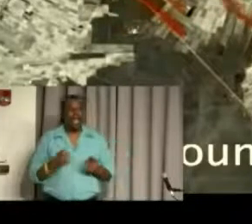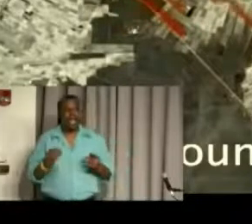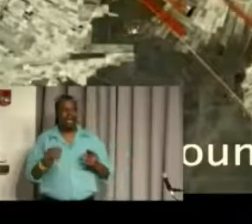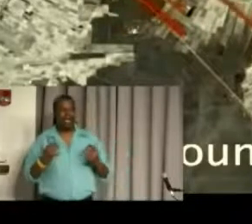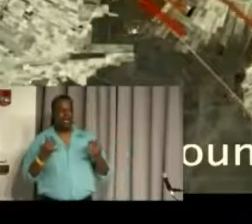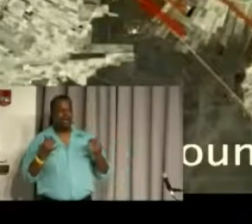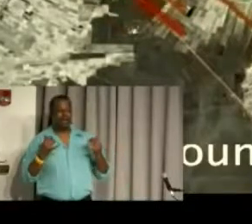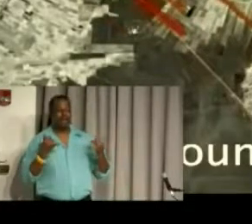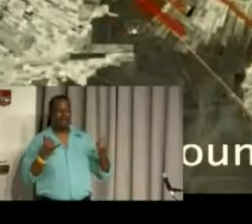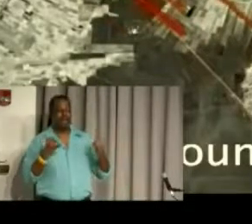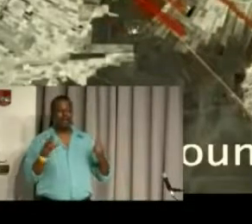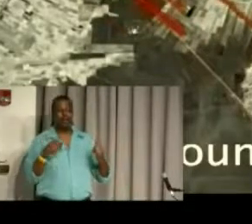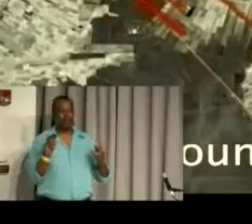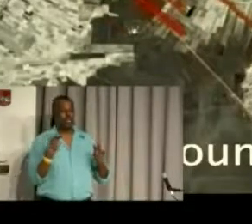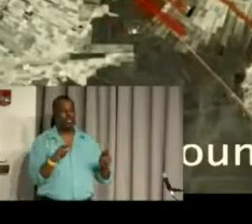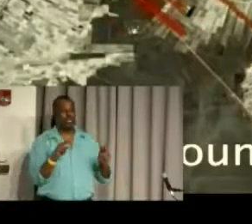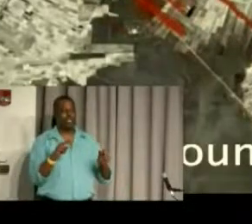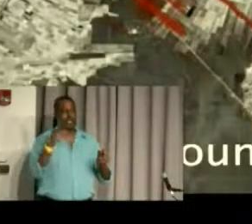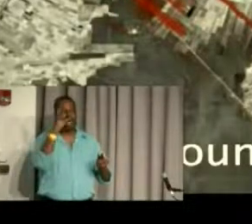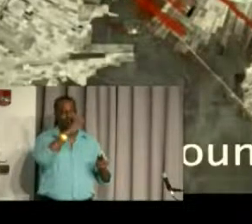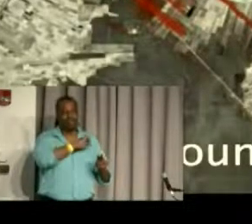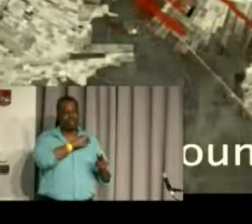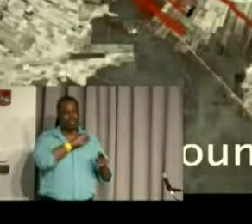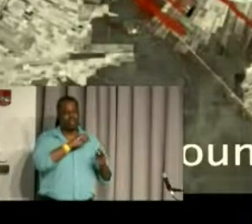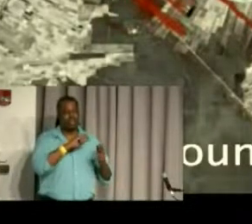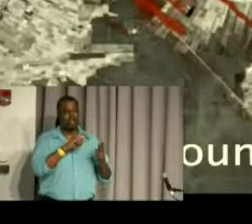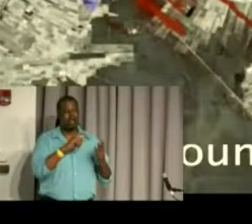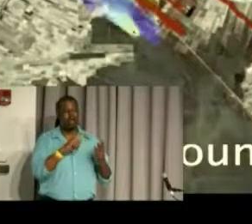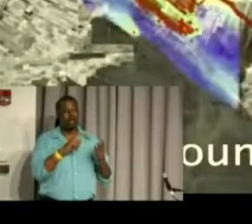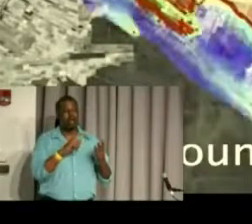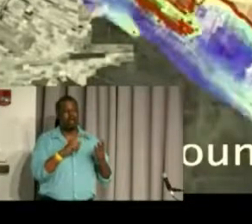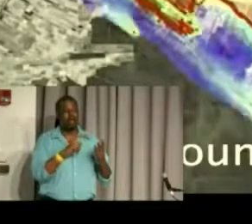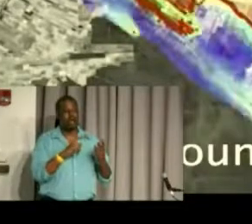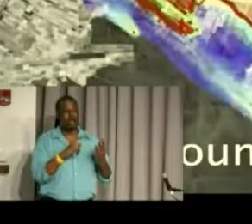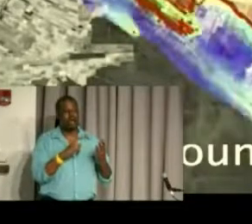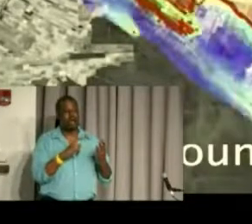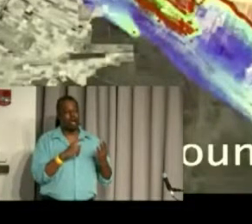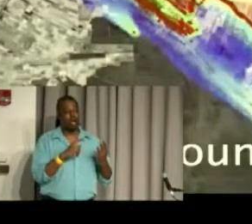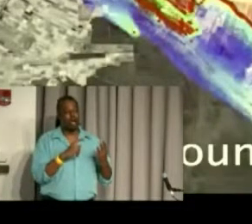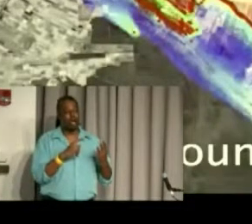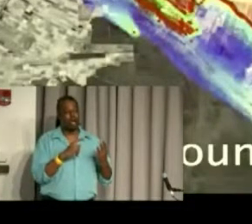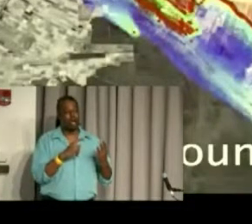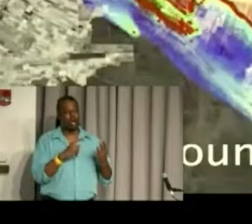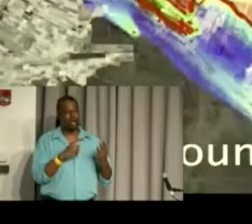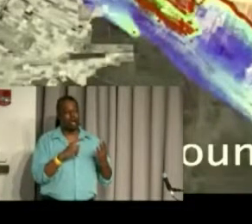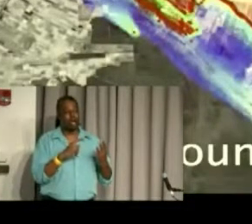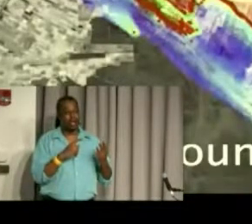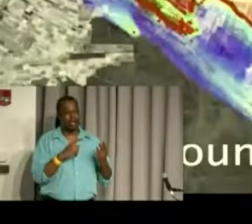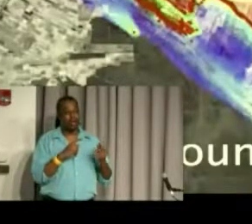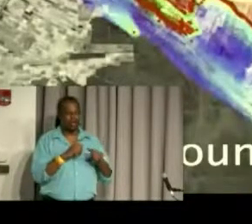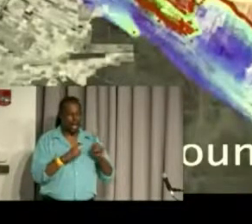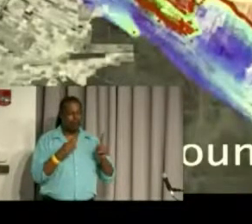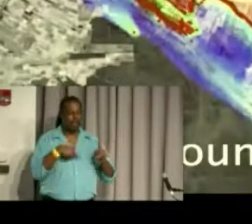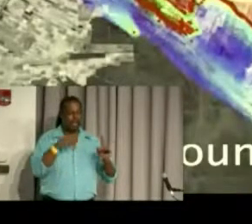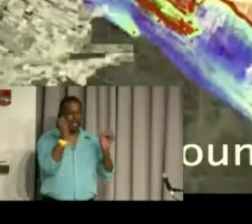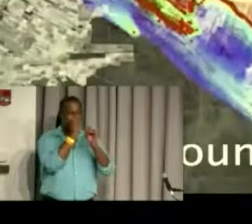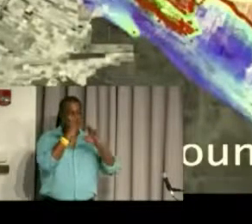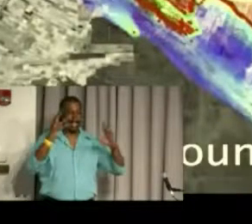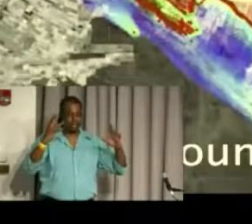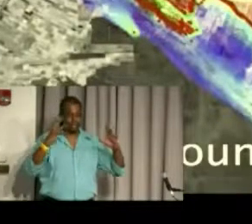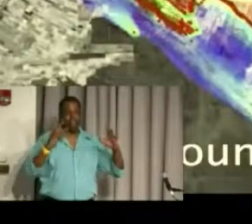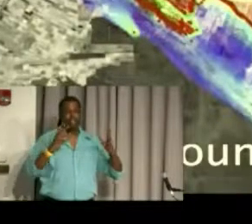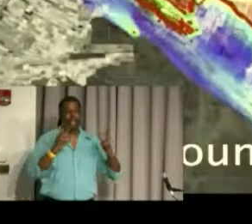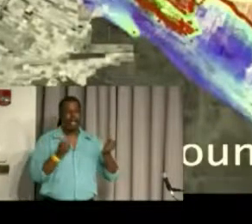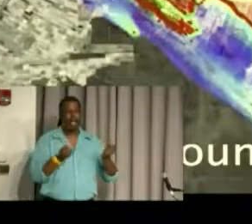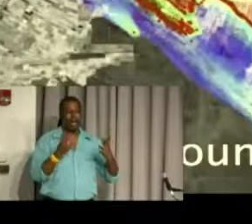estimate of what once again, the plants imagine that they are going to be emitting.